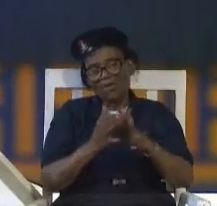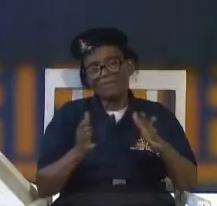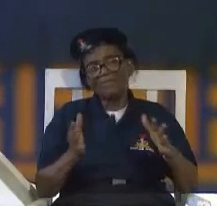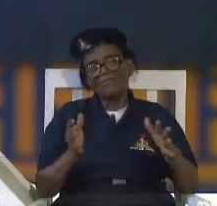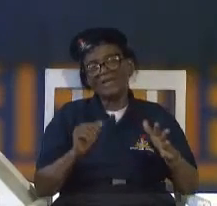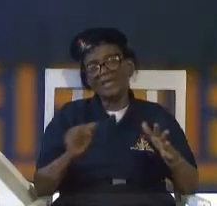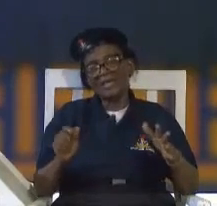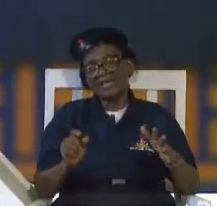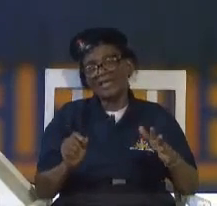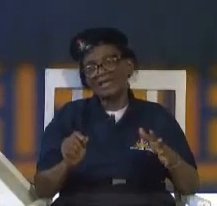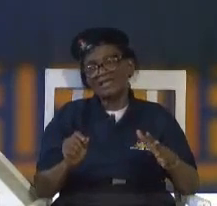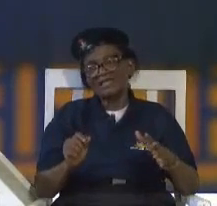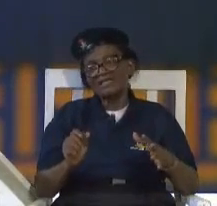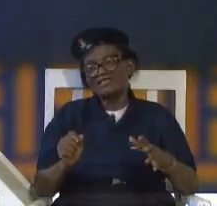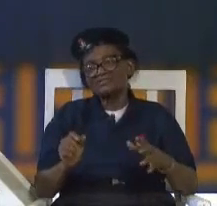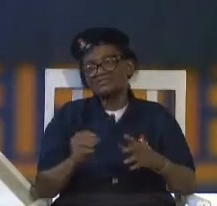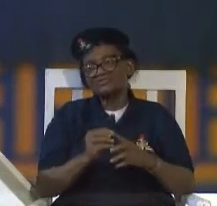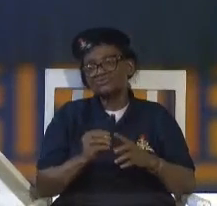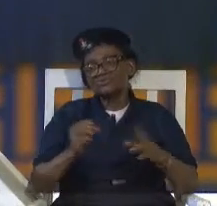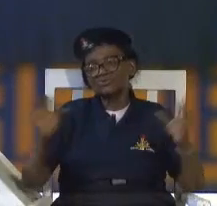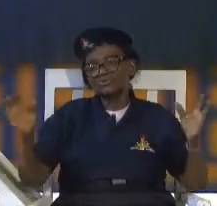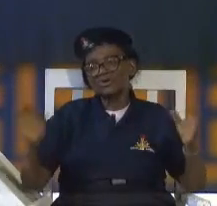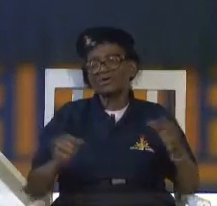become a little too much.